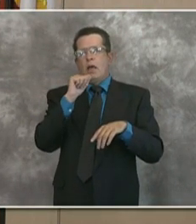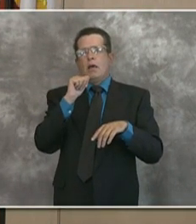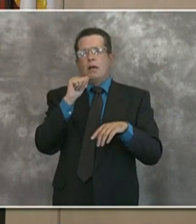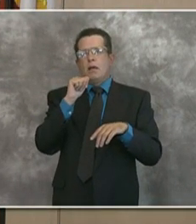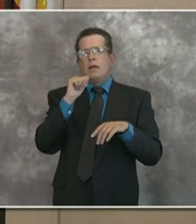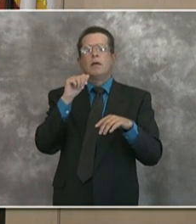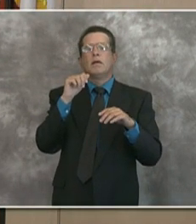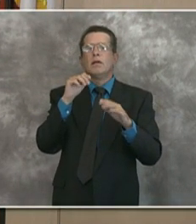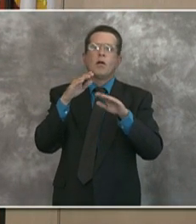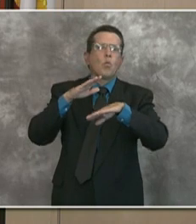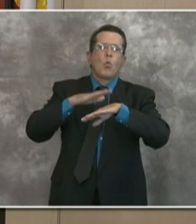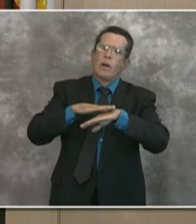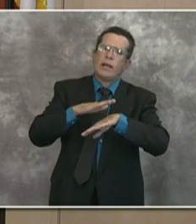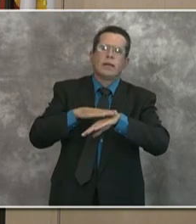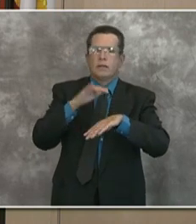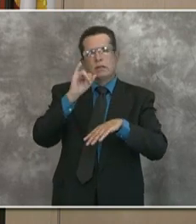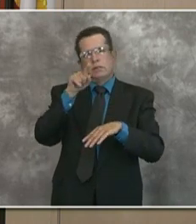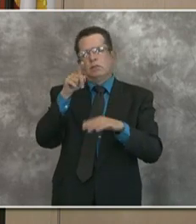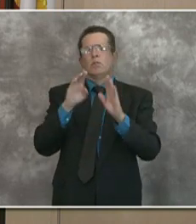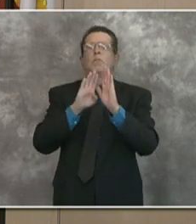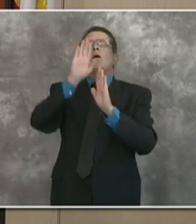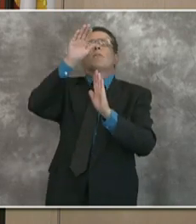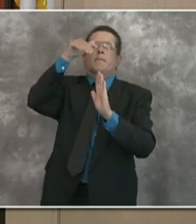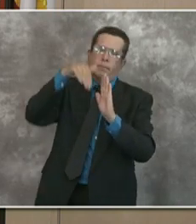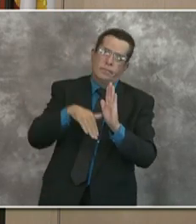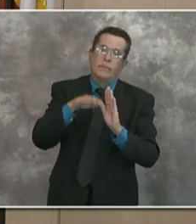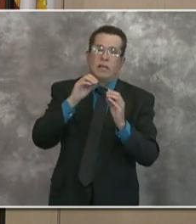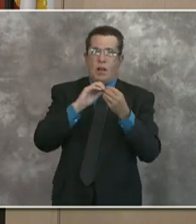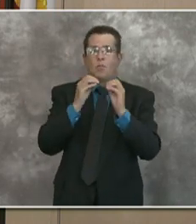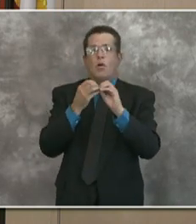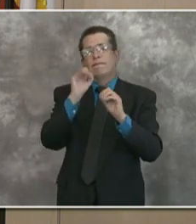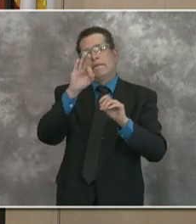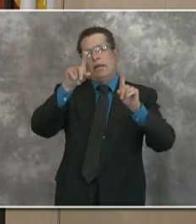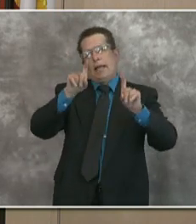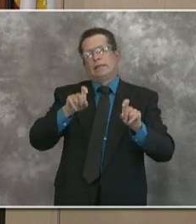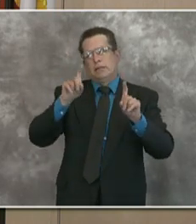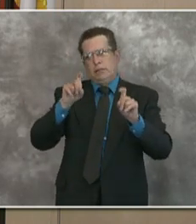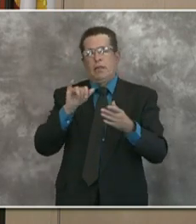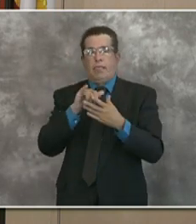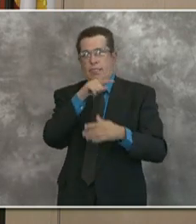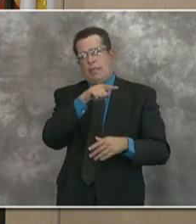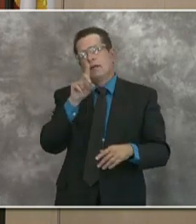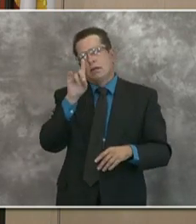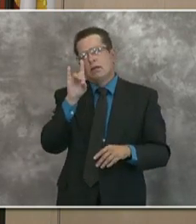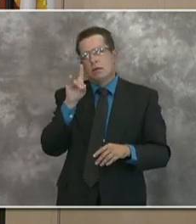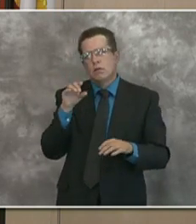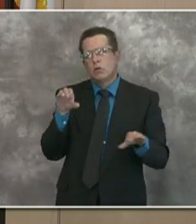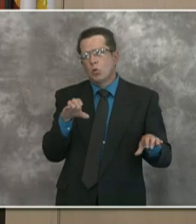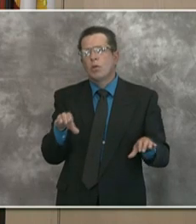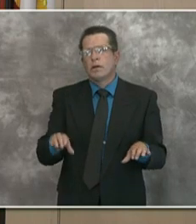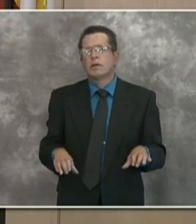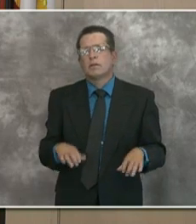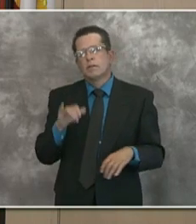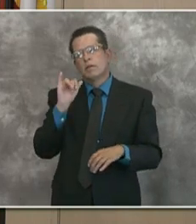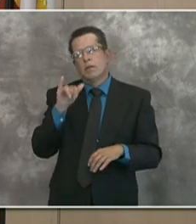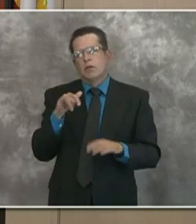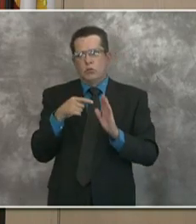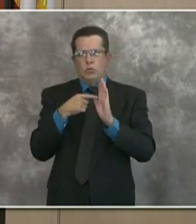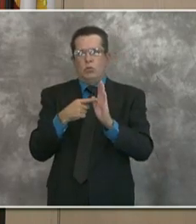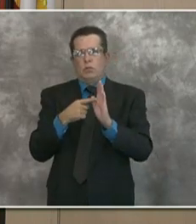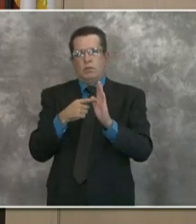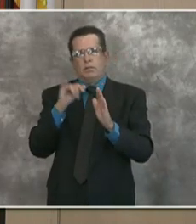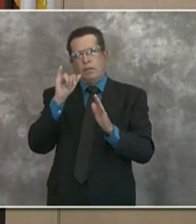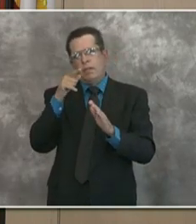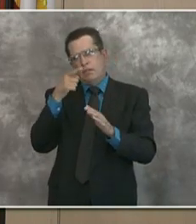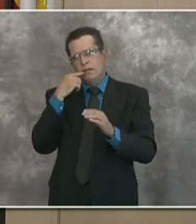you will. This is just an aberration in the number of tests performed, which is a caveat as